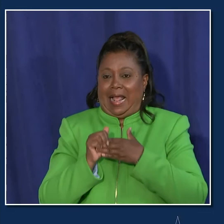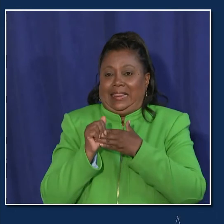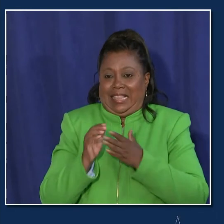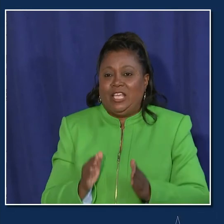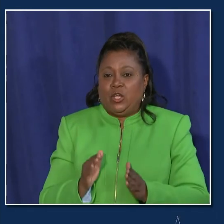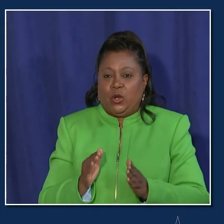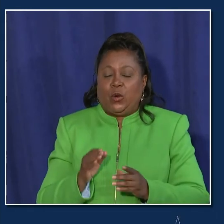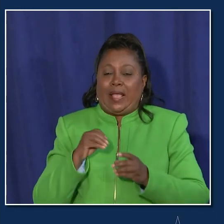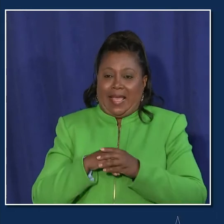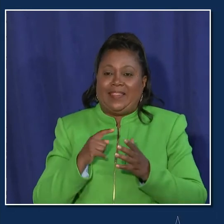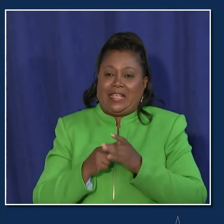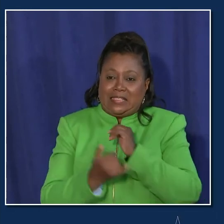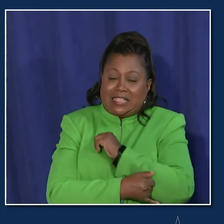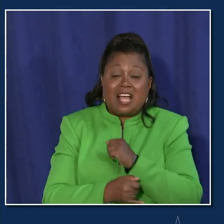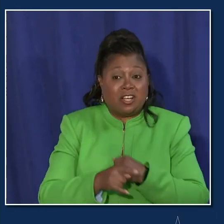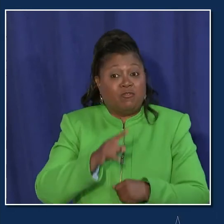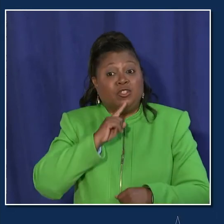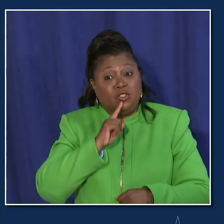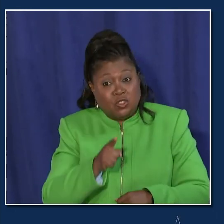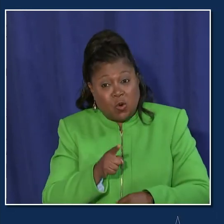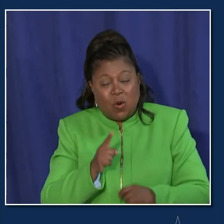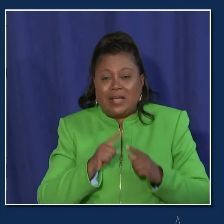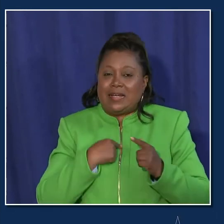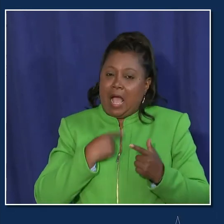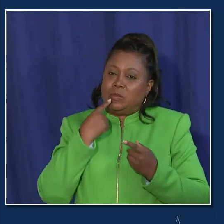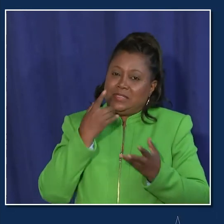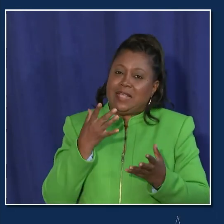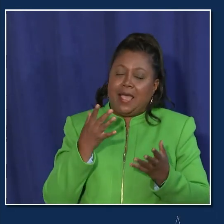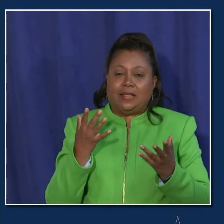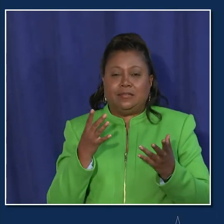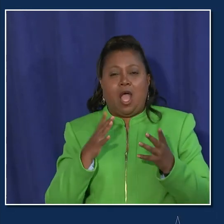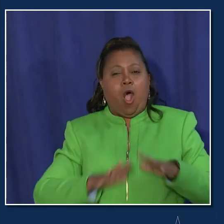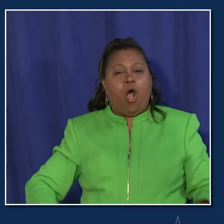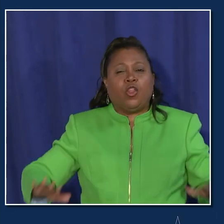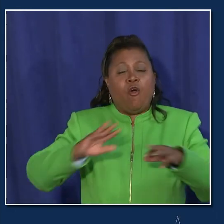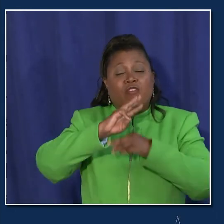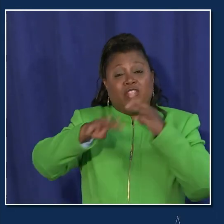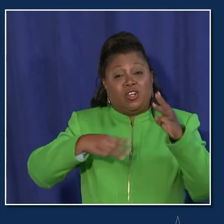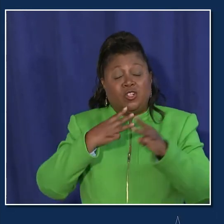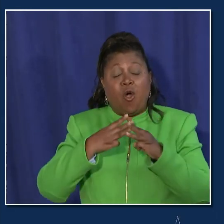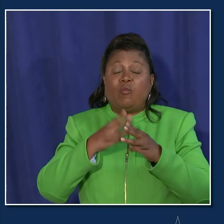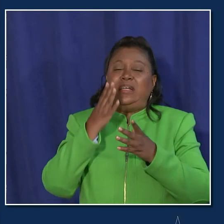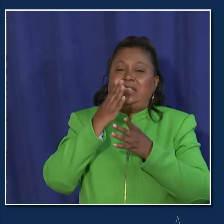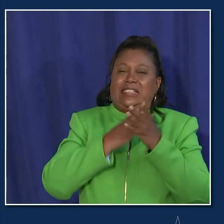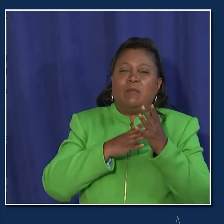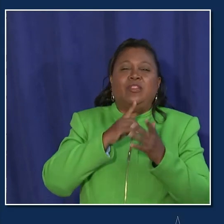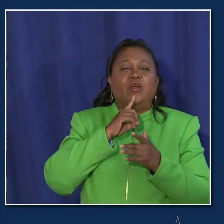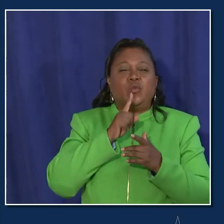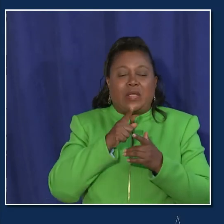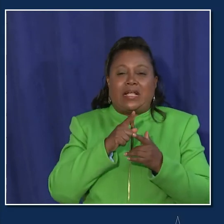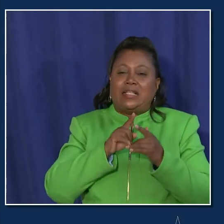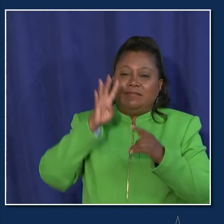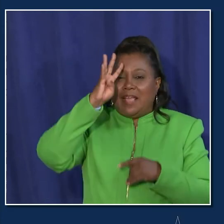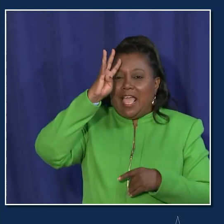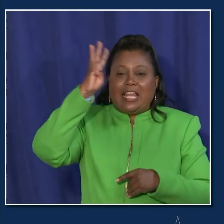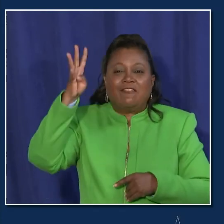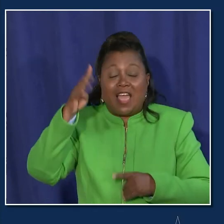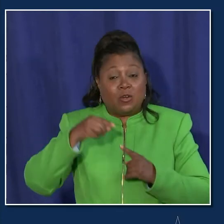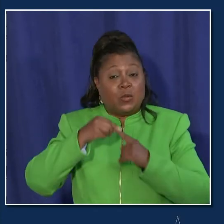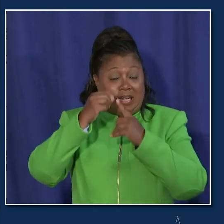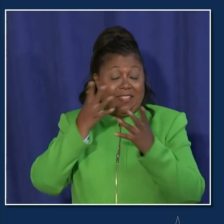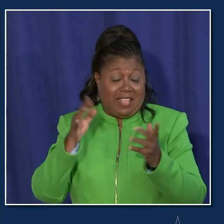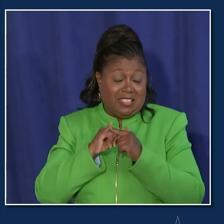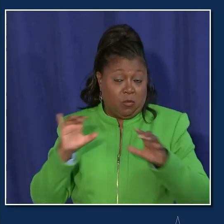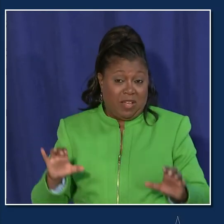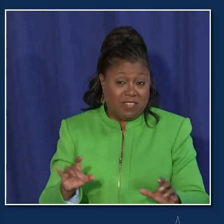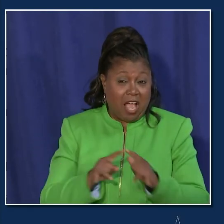leader in this country for sure, and I would say across the globe, in some of the really innovative and unique things that